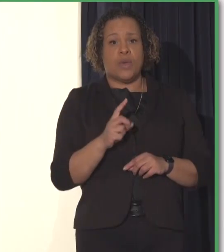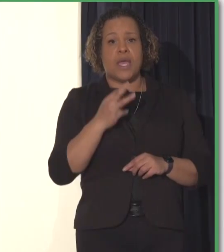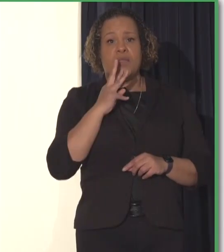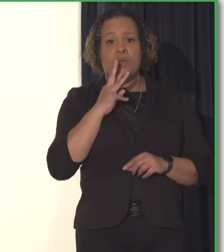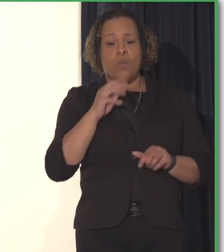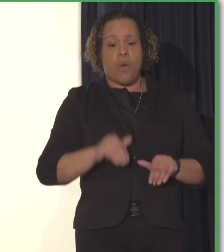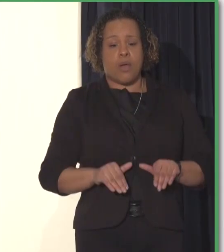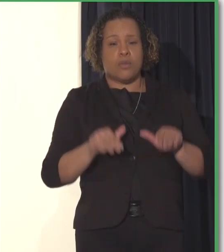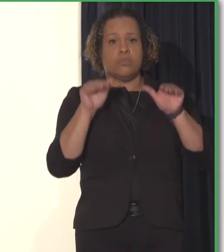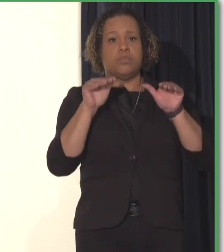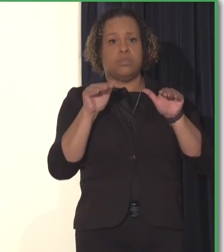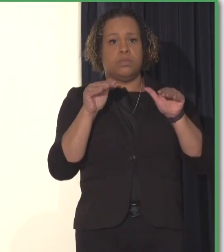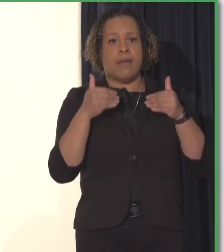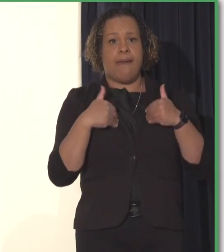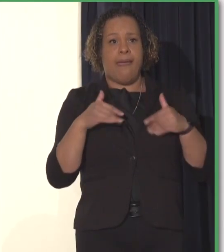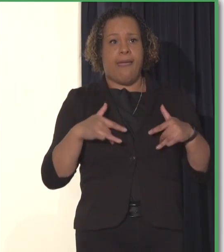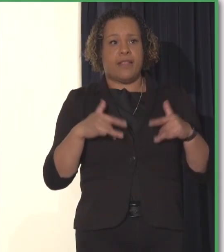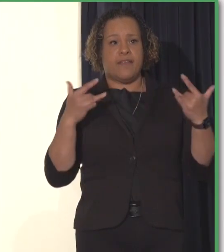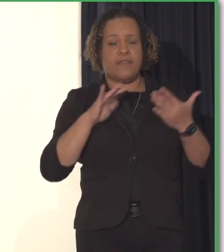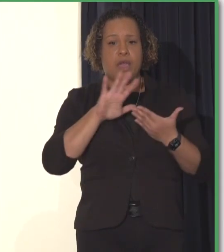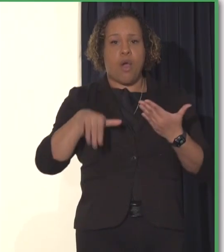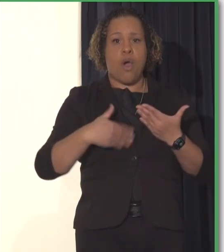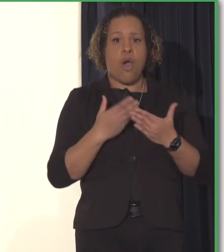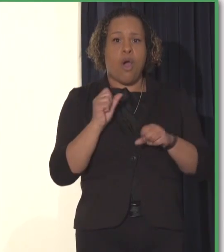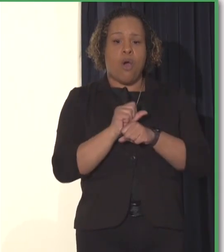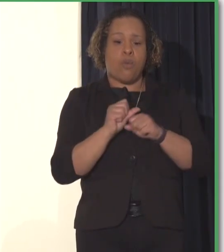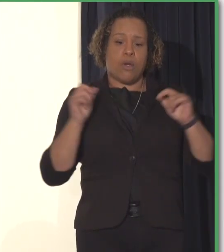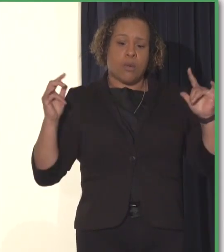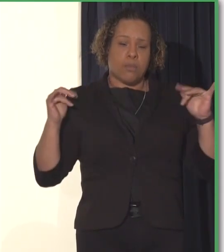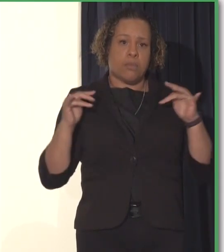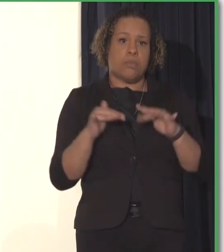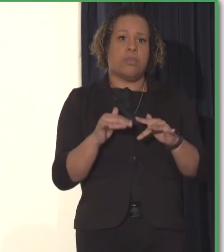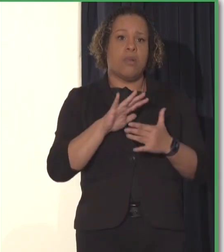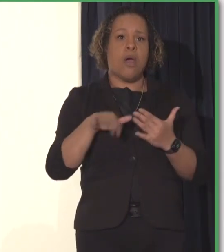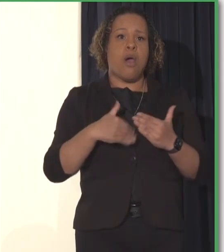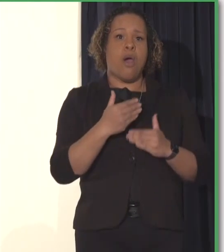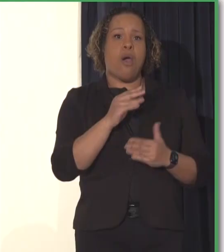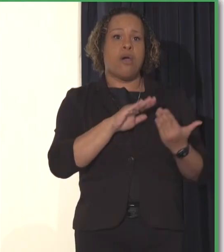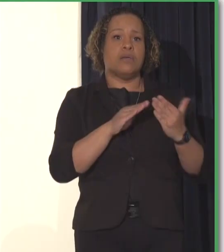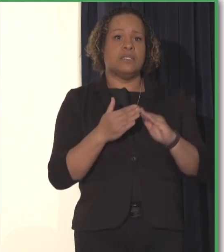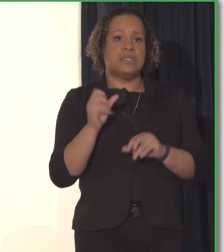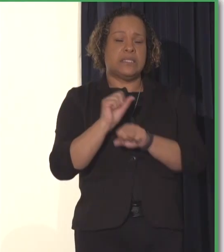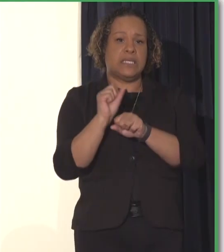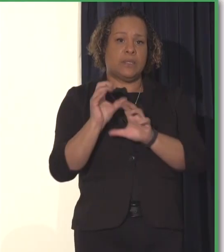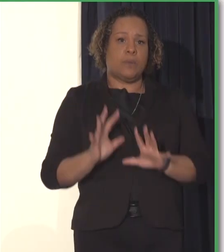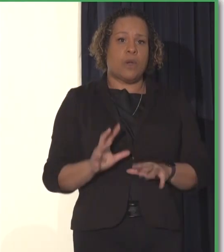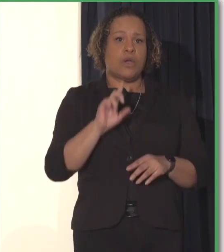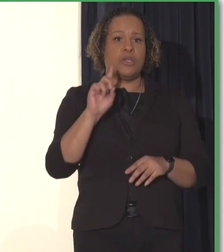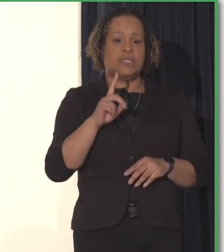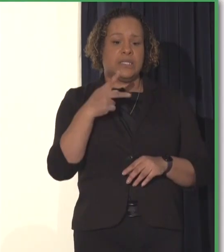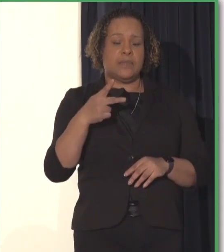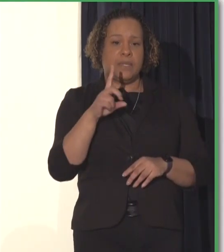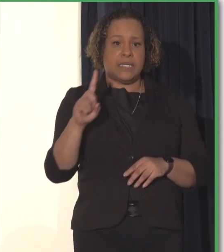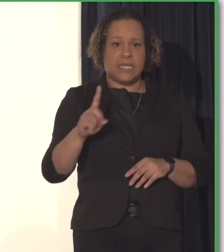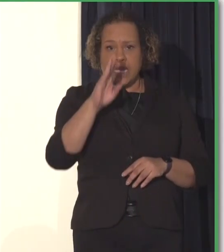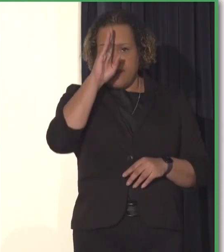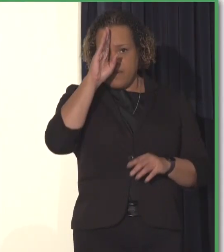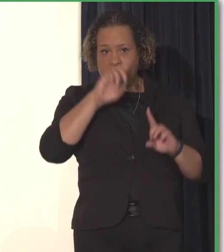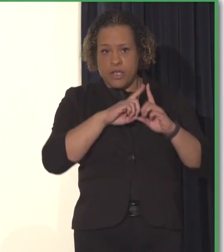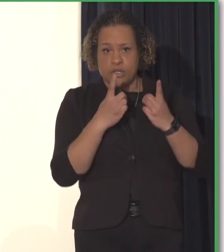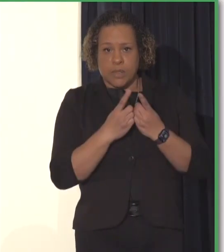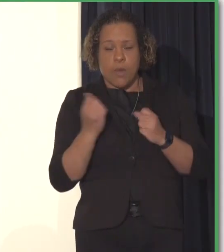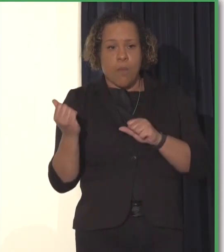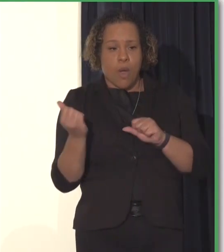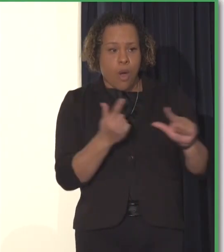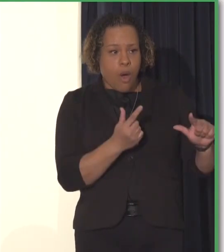the all hands on deck, all city workers, Detroit Police Department, Fire Department, all the entities within the